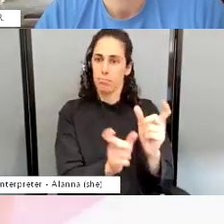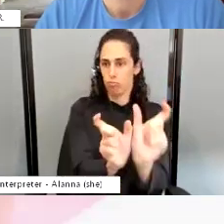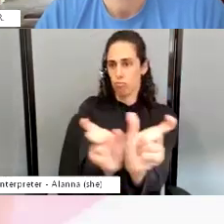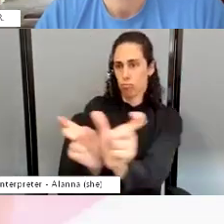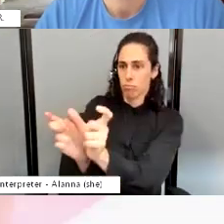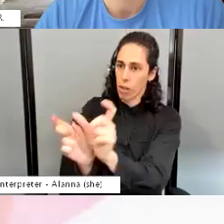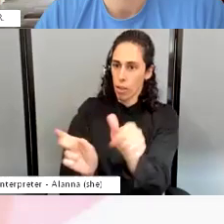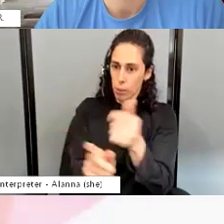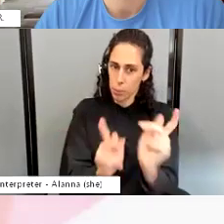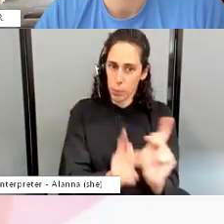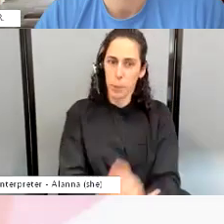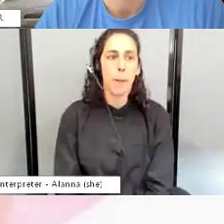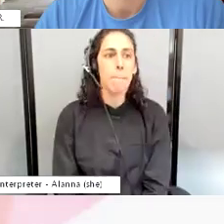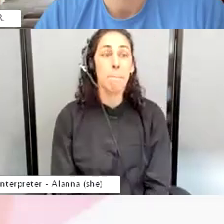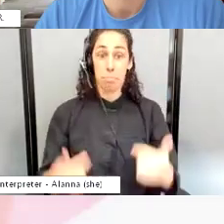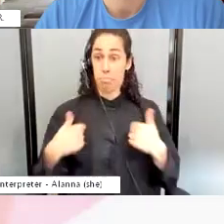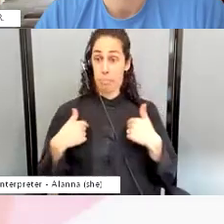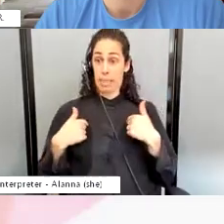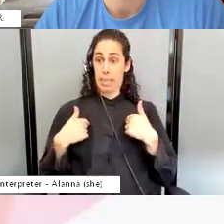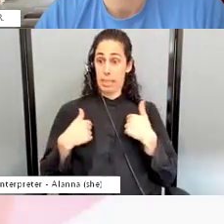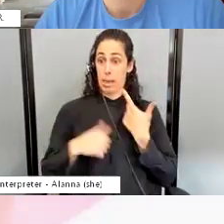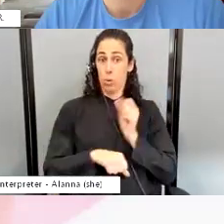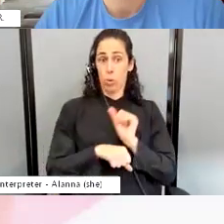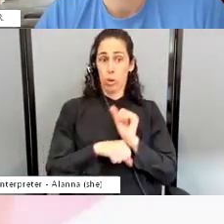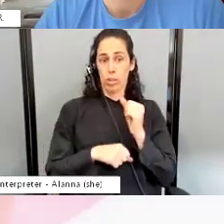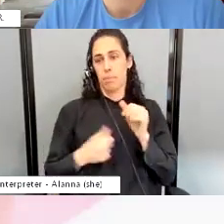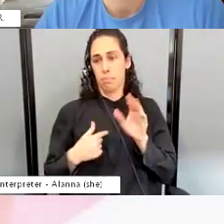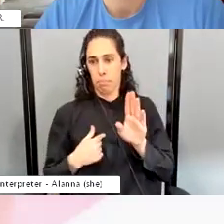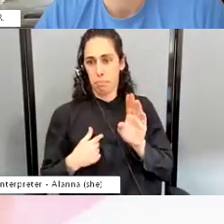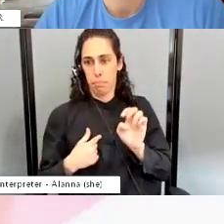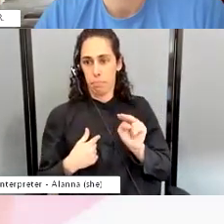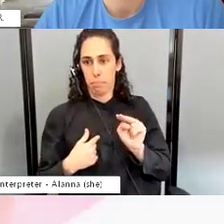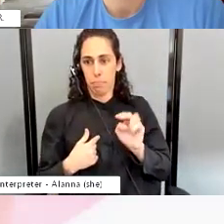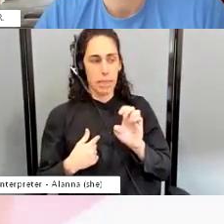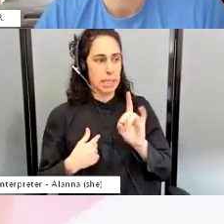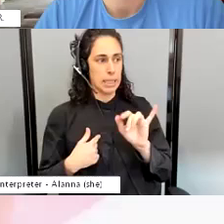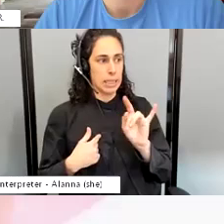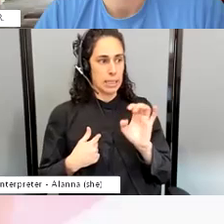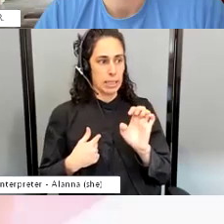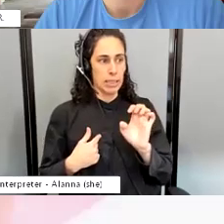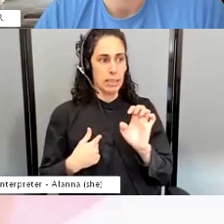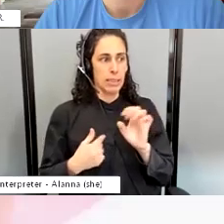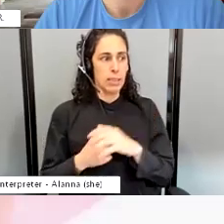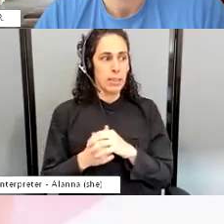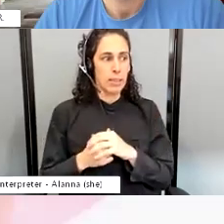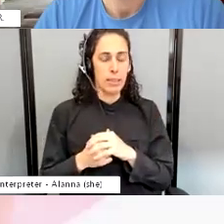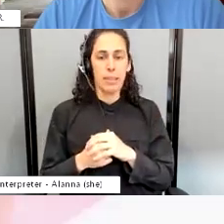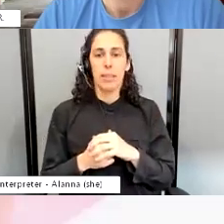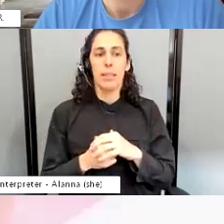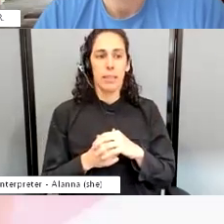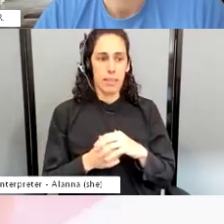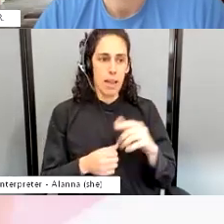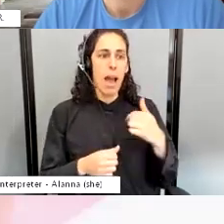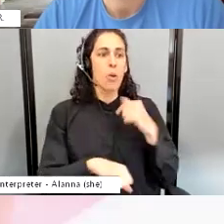CNPEA, which is the Canadian Network for the Prevention of Elder Abuse, so a national organization. And we work very closely with